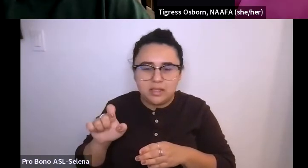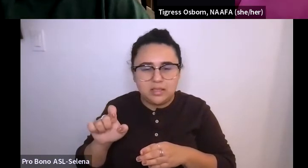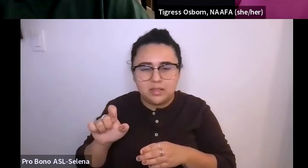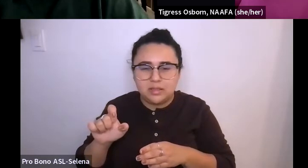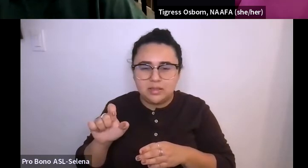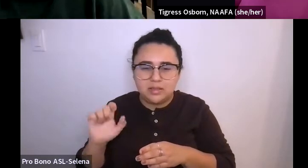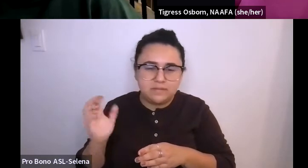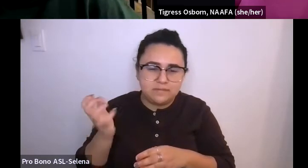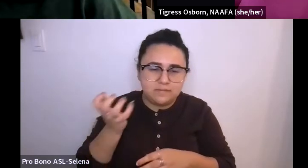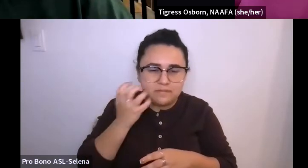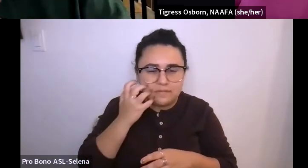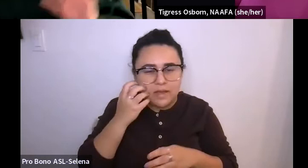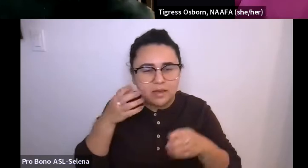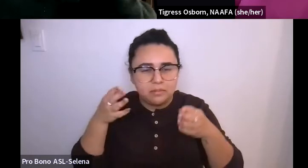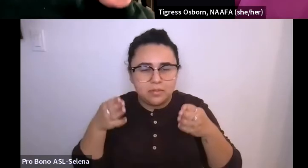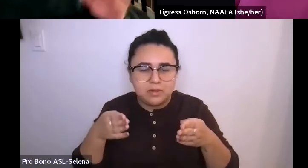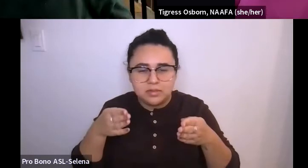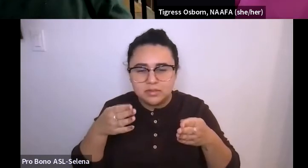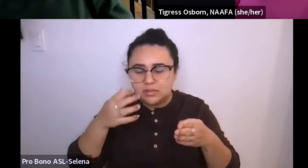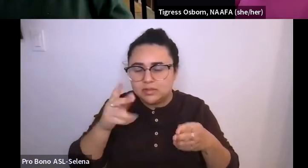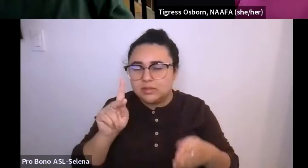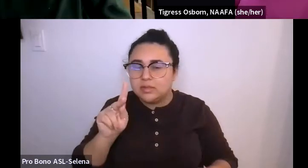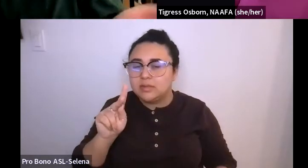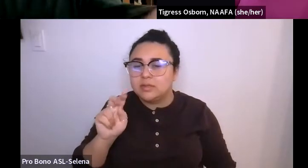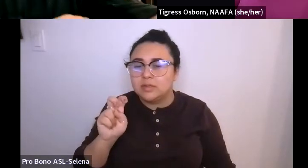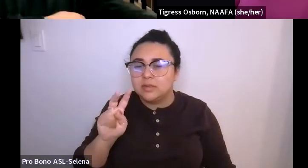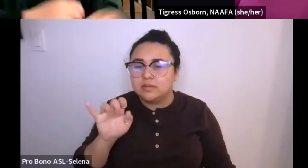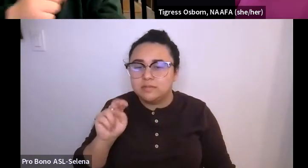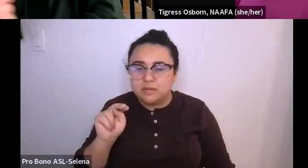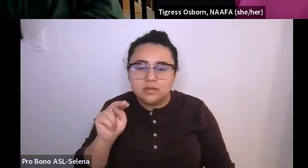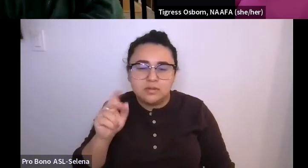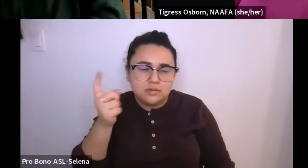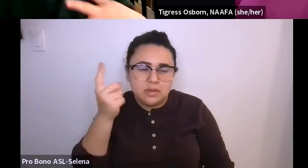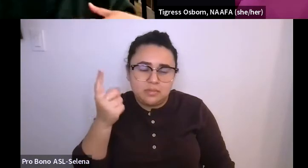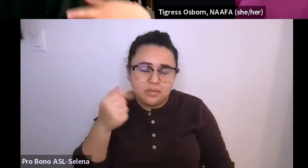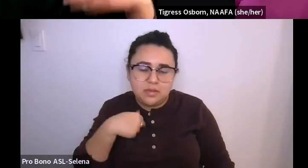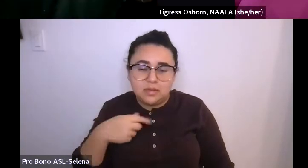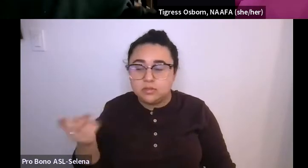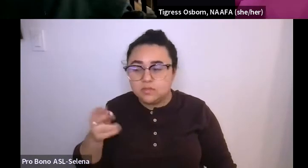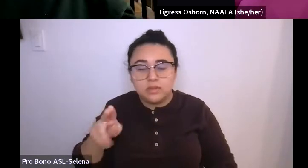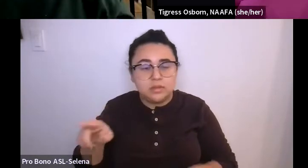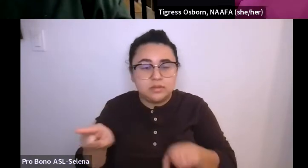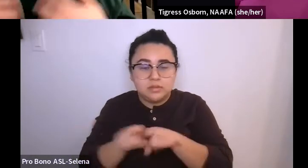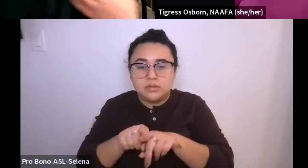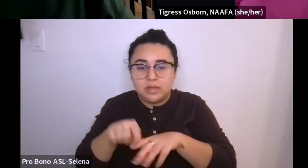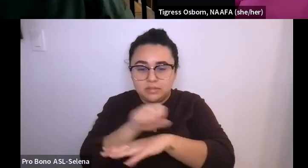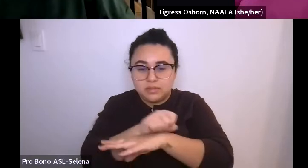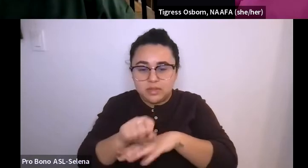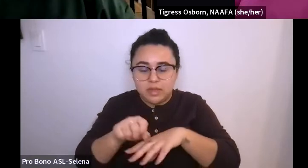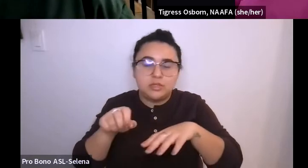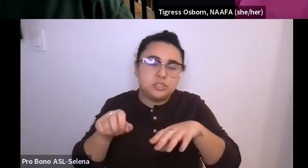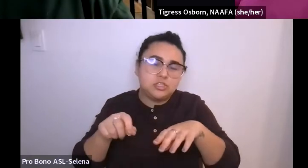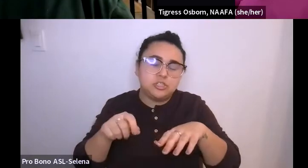fat person. Kevin something. And we had to be on the same stage being interviewed by someone about